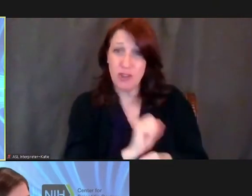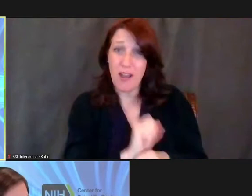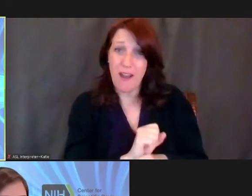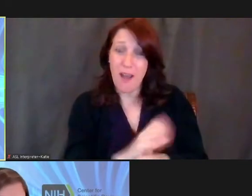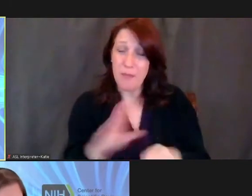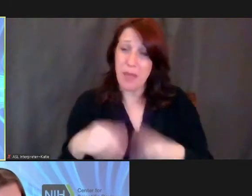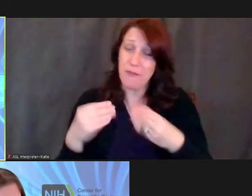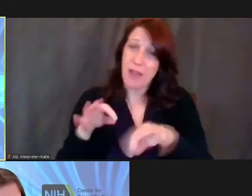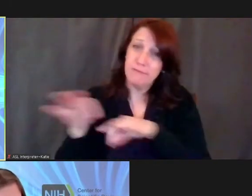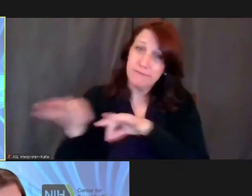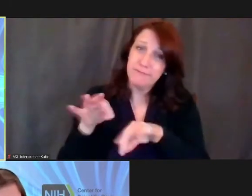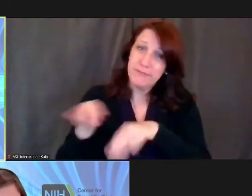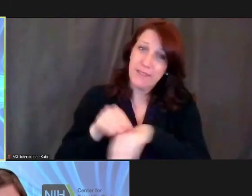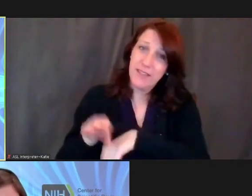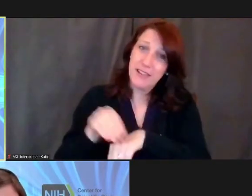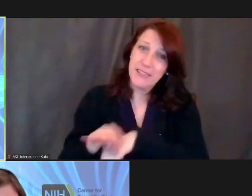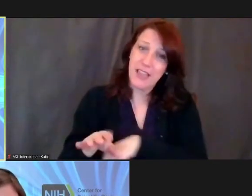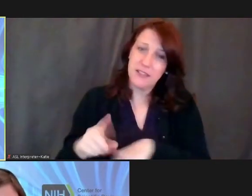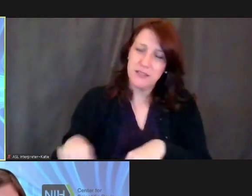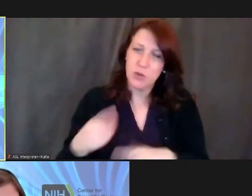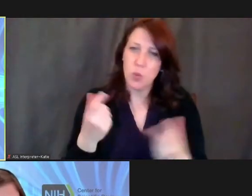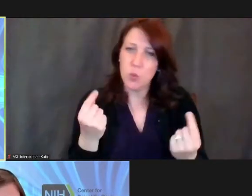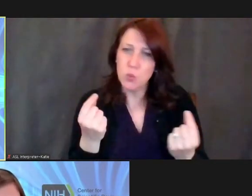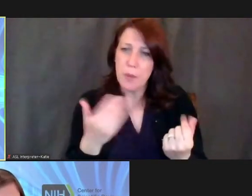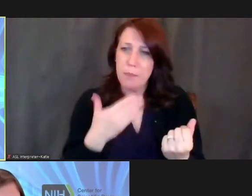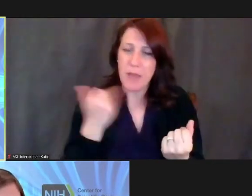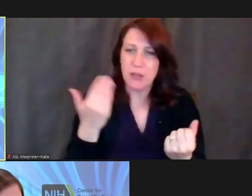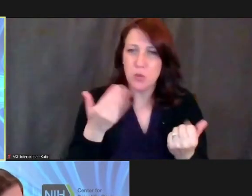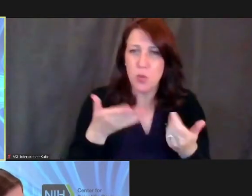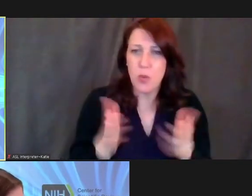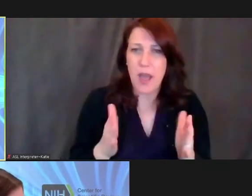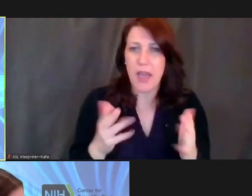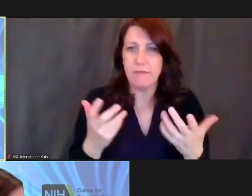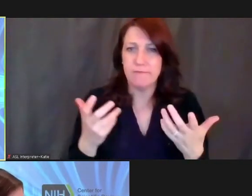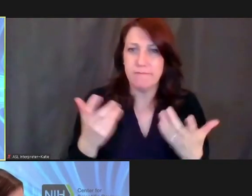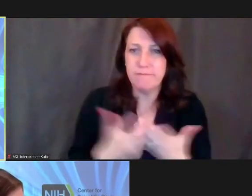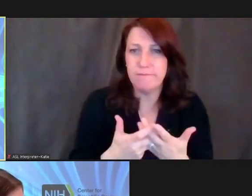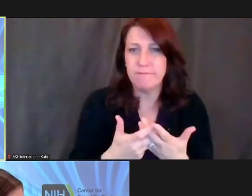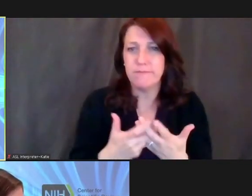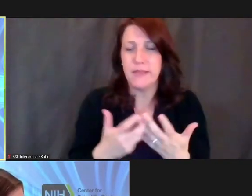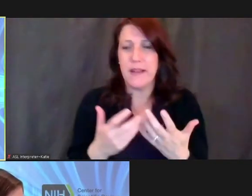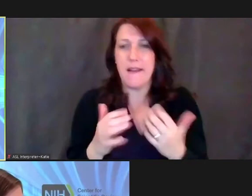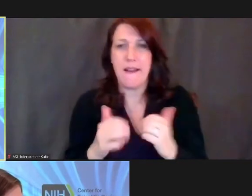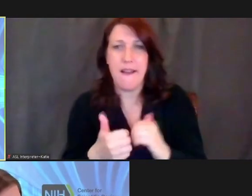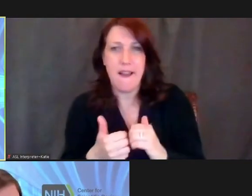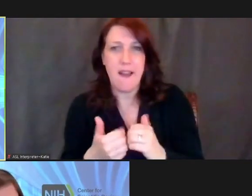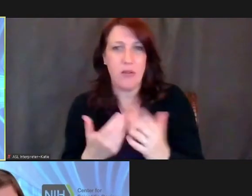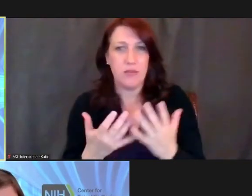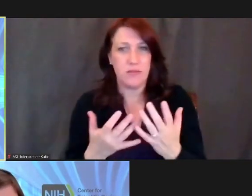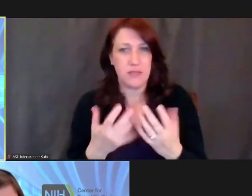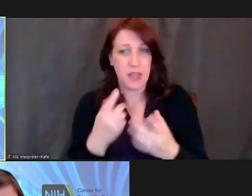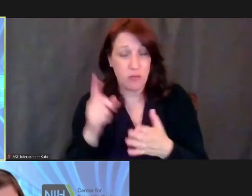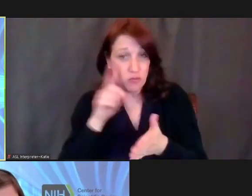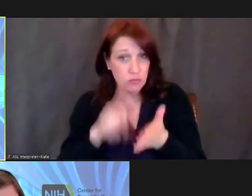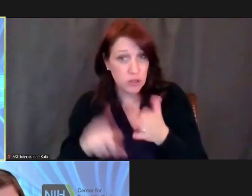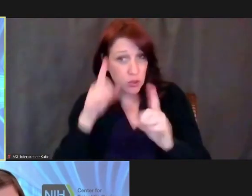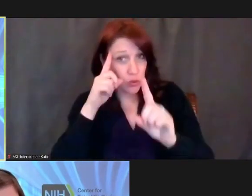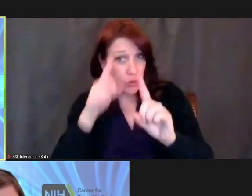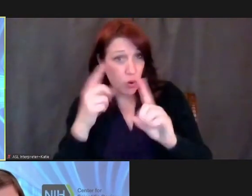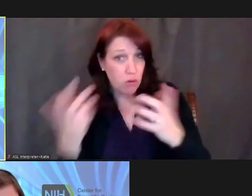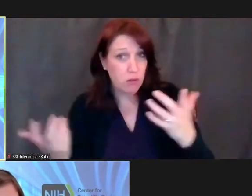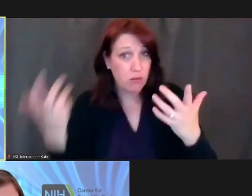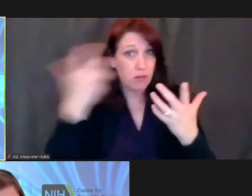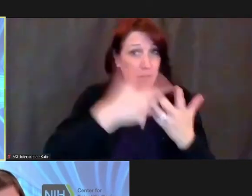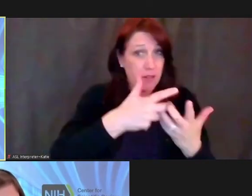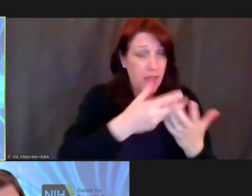to investigators about what mechanisms are the best fit and whether their research goals fit into the mission and priorities of the